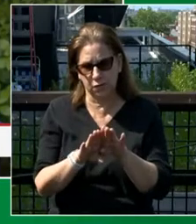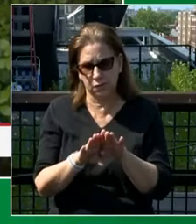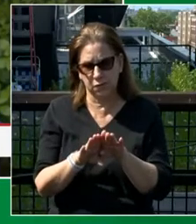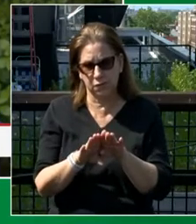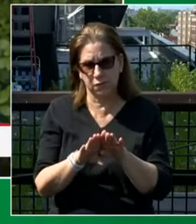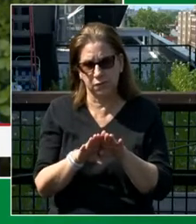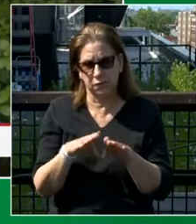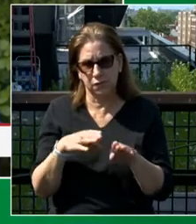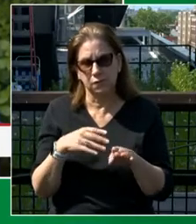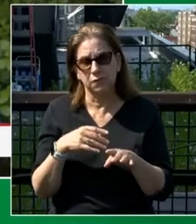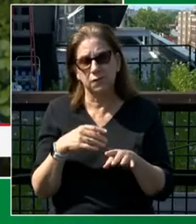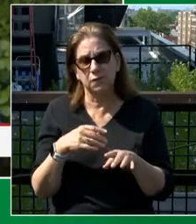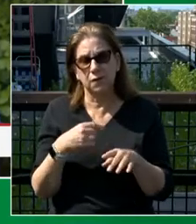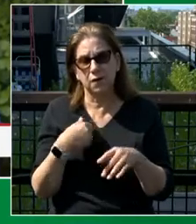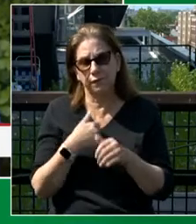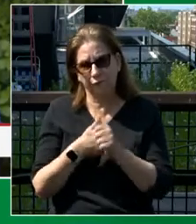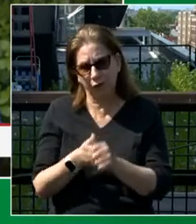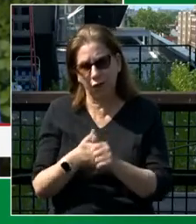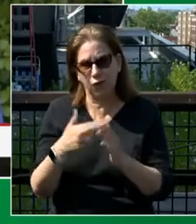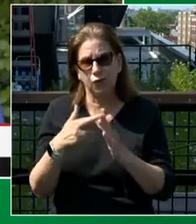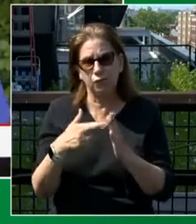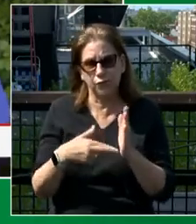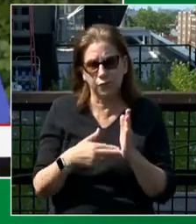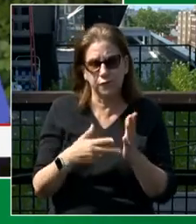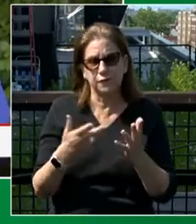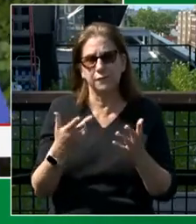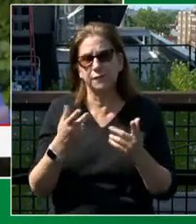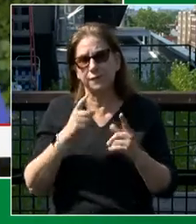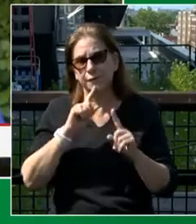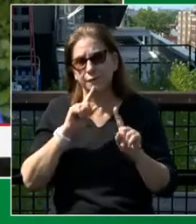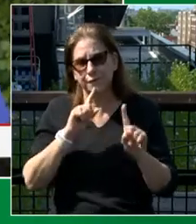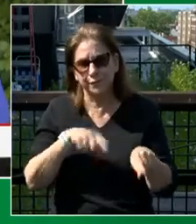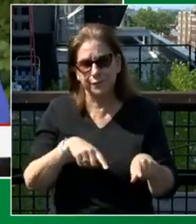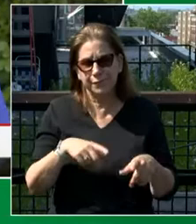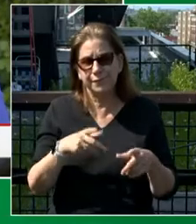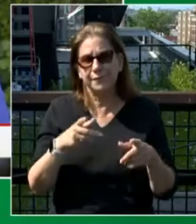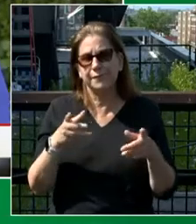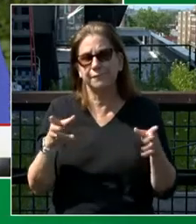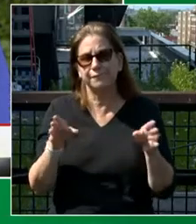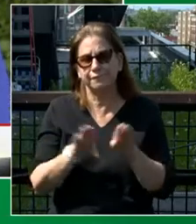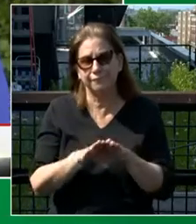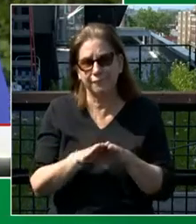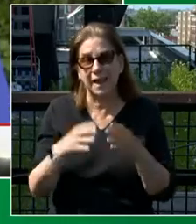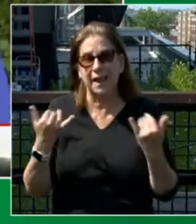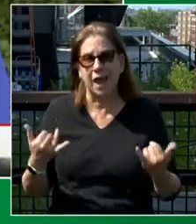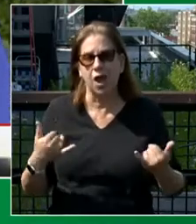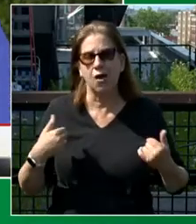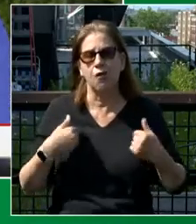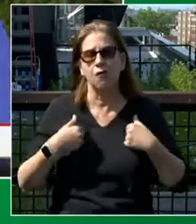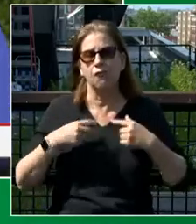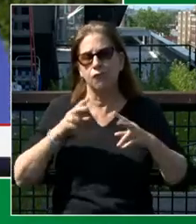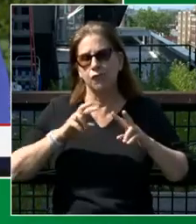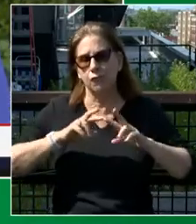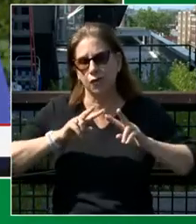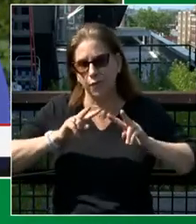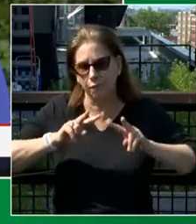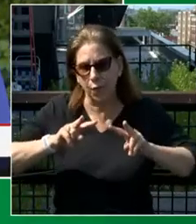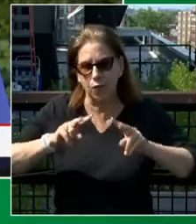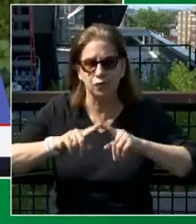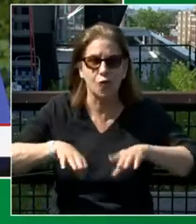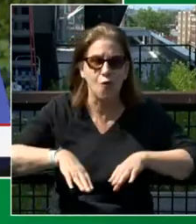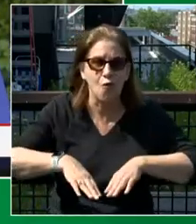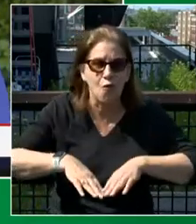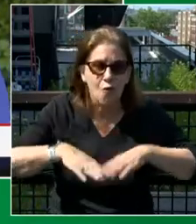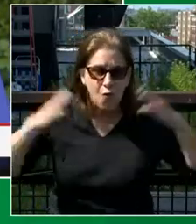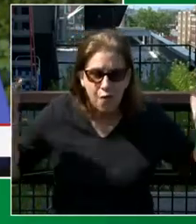to, the kind of return that we're experiencing now, but hoping that it would be happening sooner. And, once we